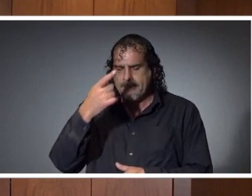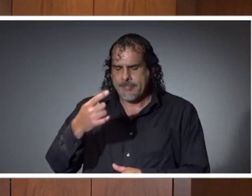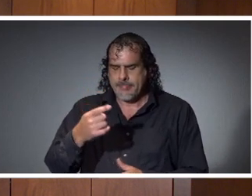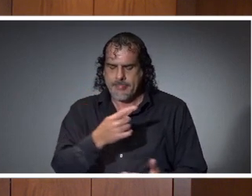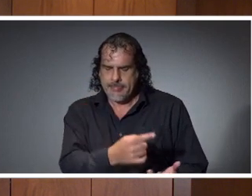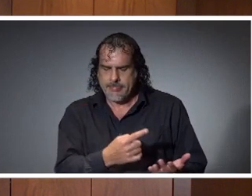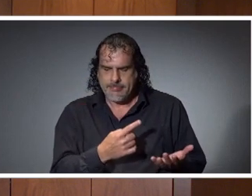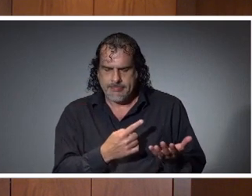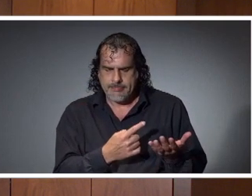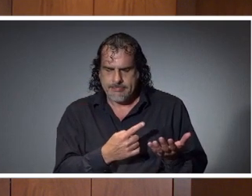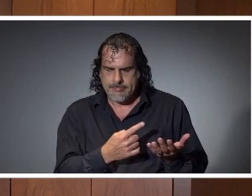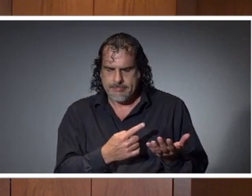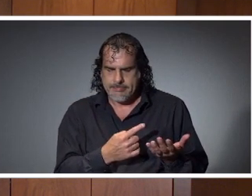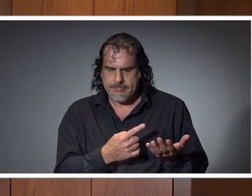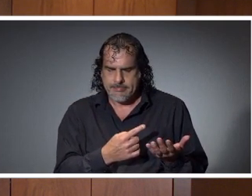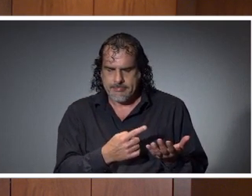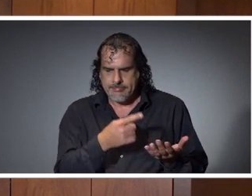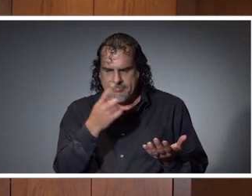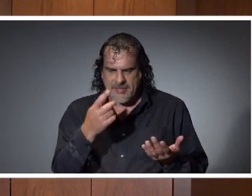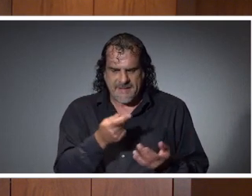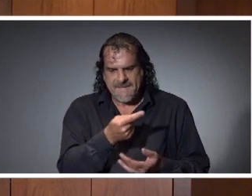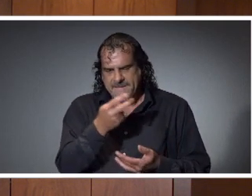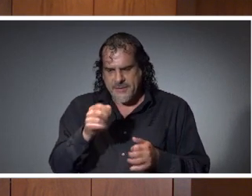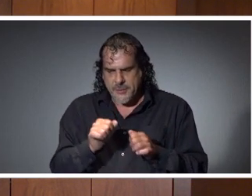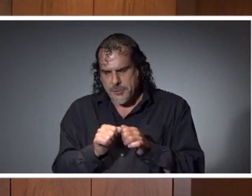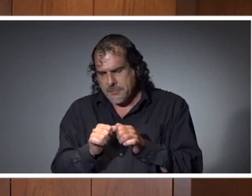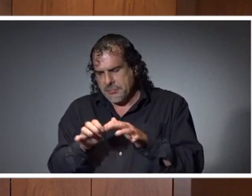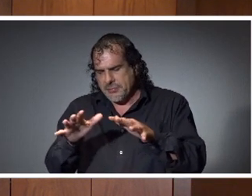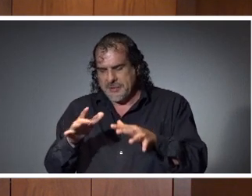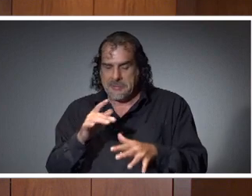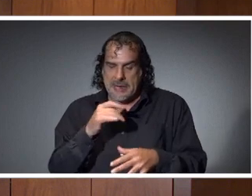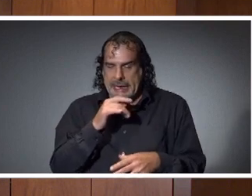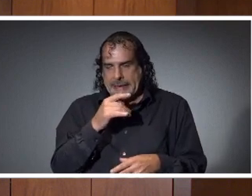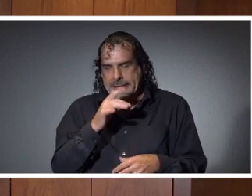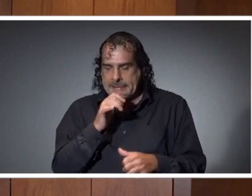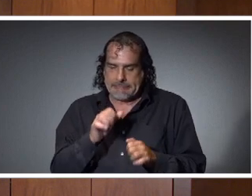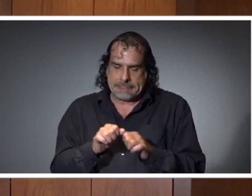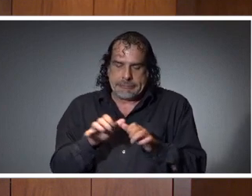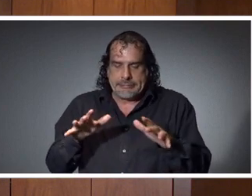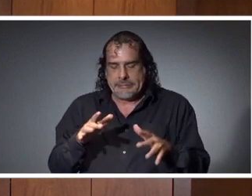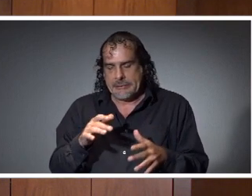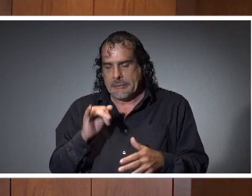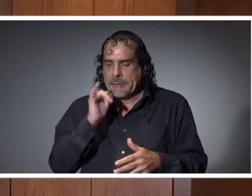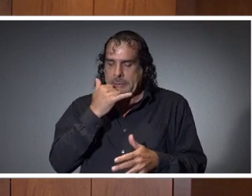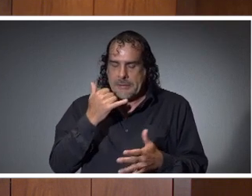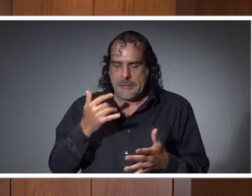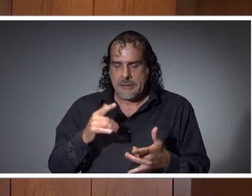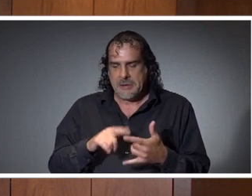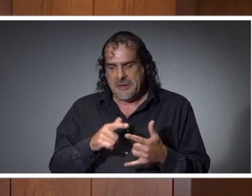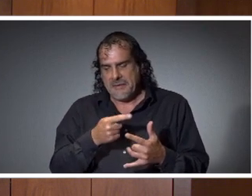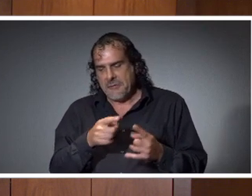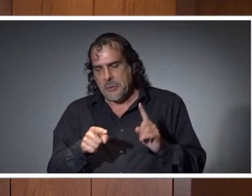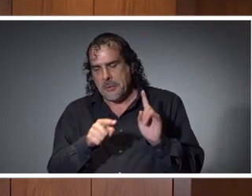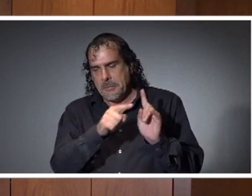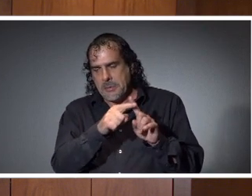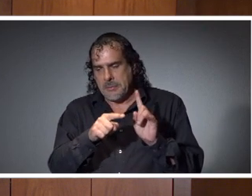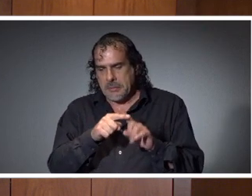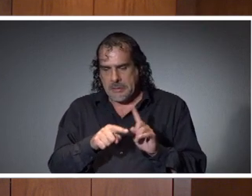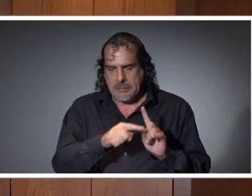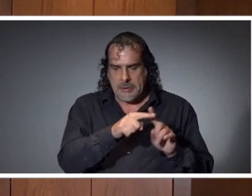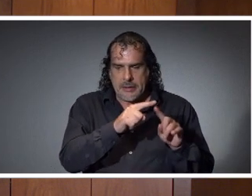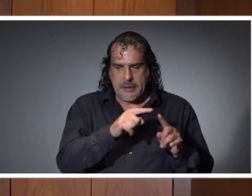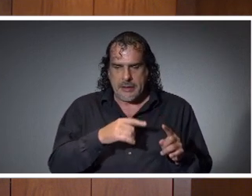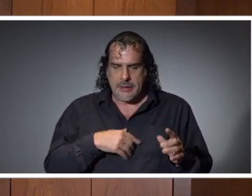There has been a few outbreaks, not exactly outbreak would be the wrong word, but a few cases down in the